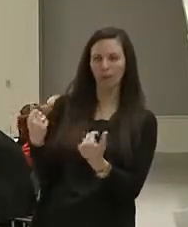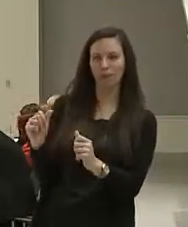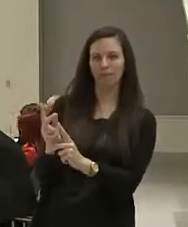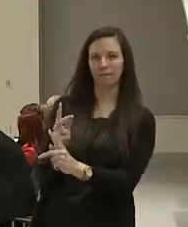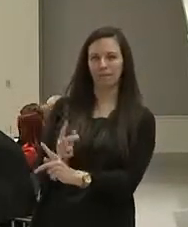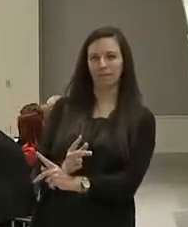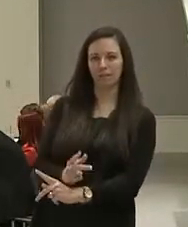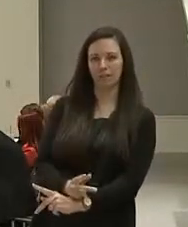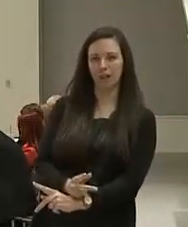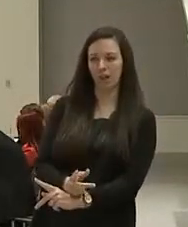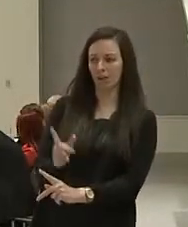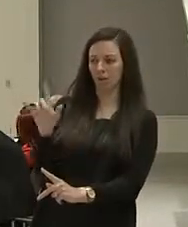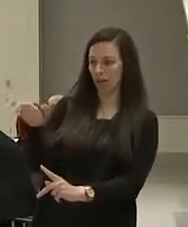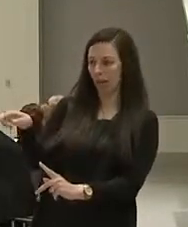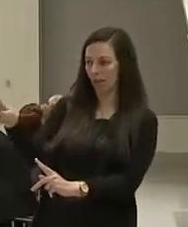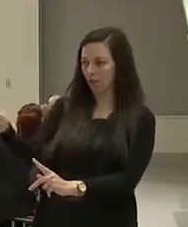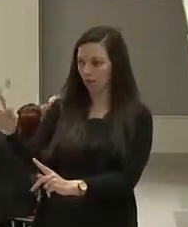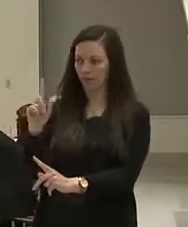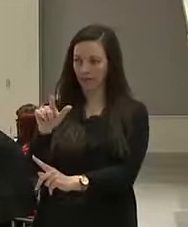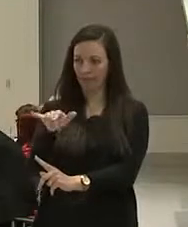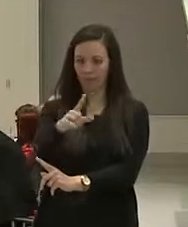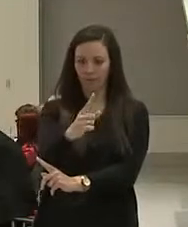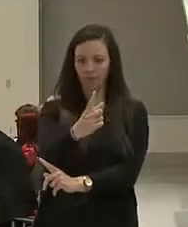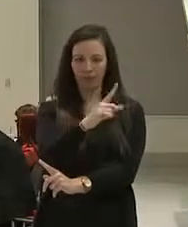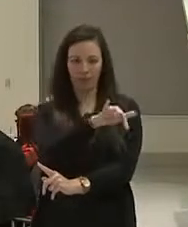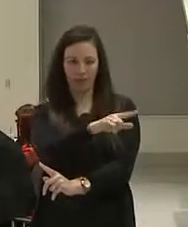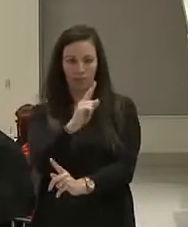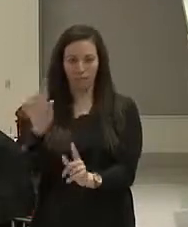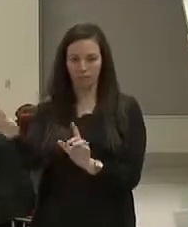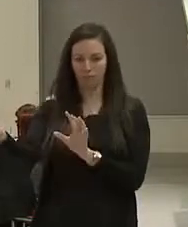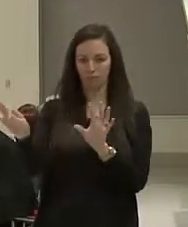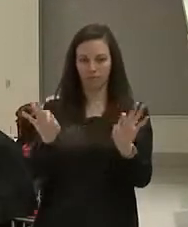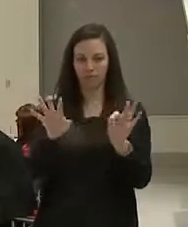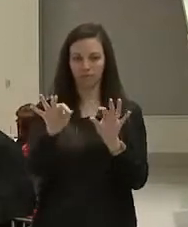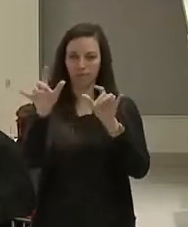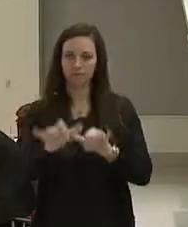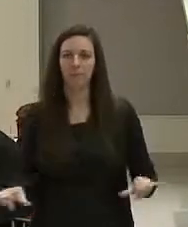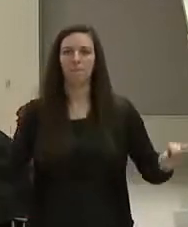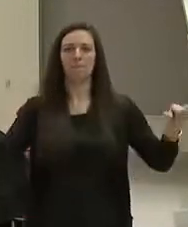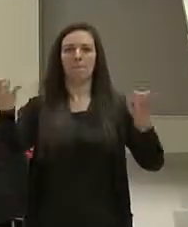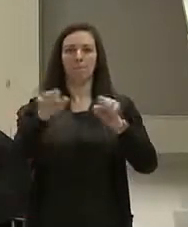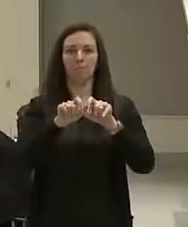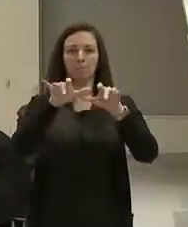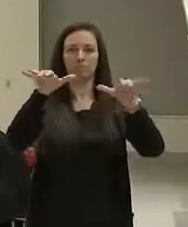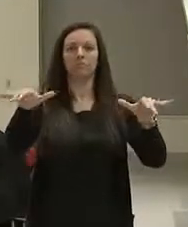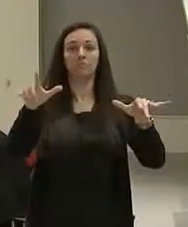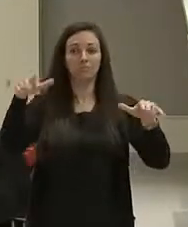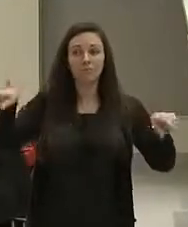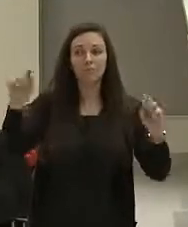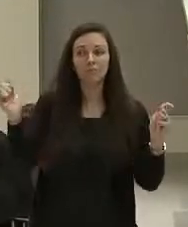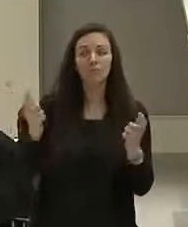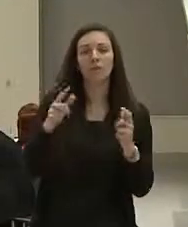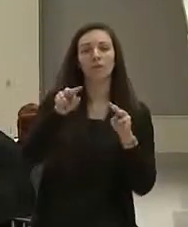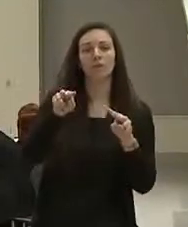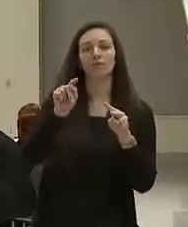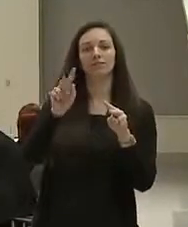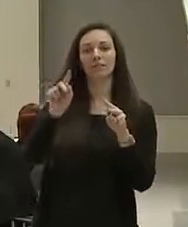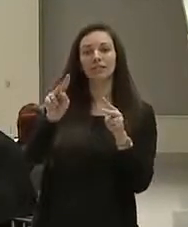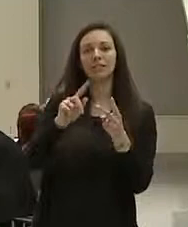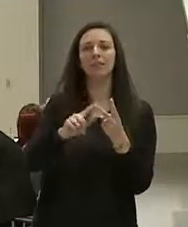to bring everybody up to speed. So those of you who are out there listening and watching on television, if you